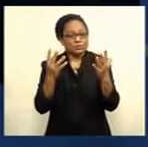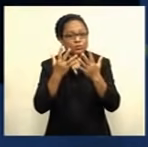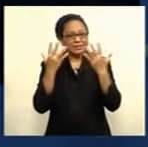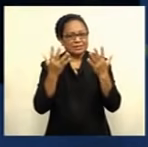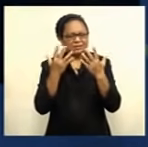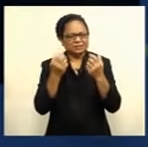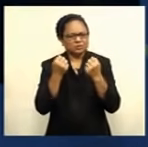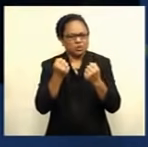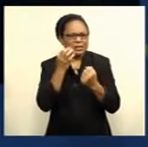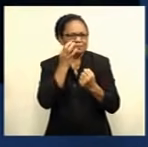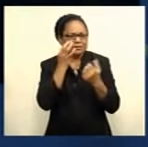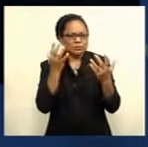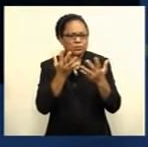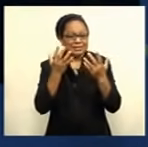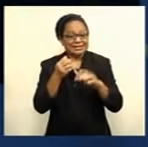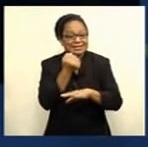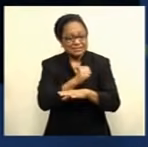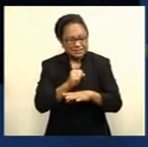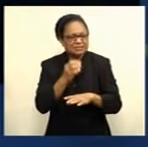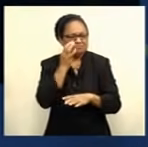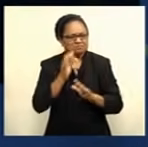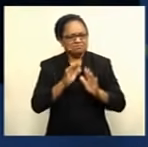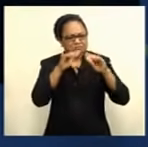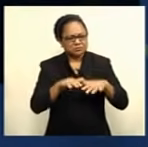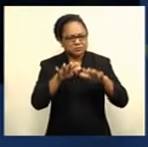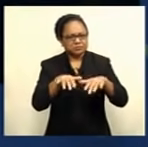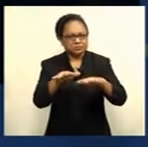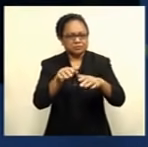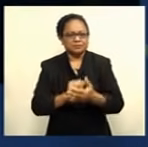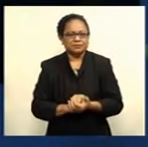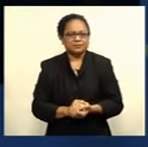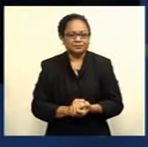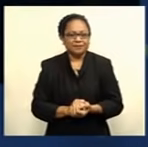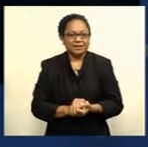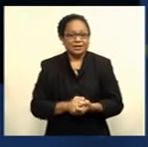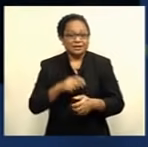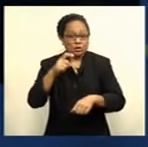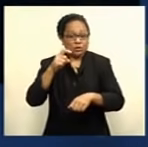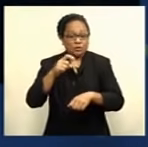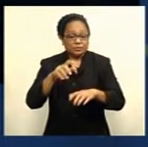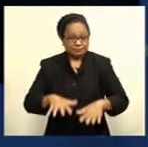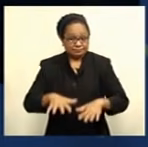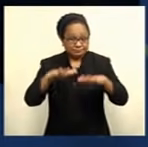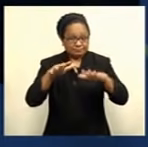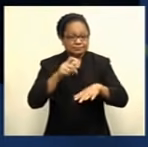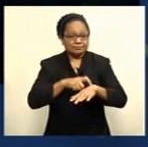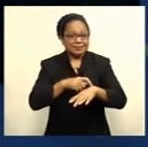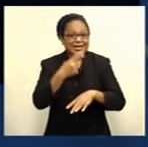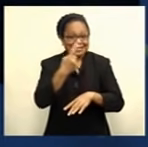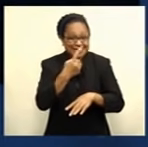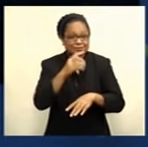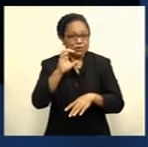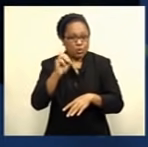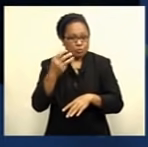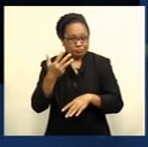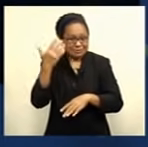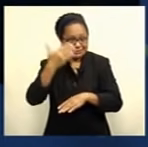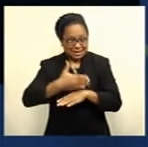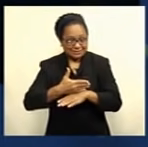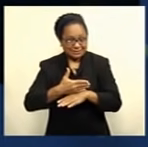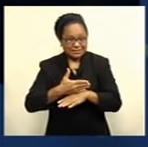20 knots, moderate to rough seas, moderate southerly swells. The next high tide is at 11:03 tonight, low tide